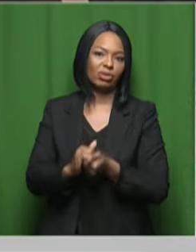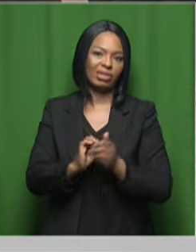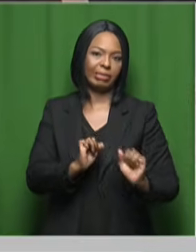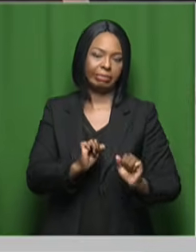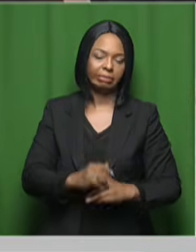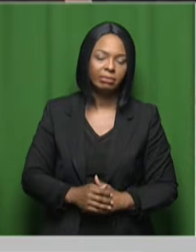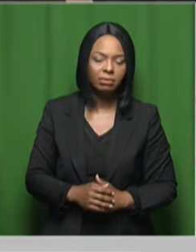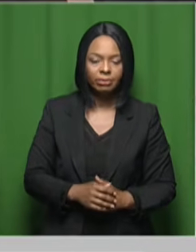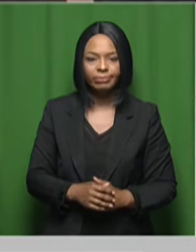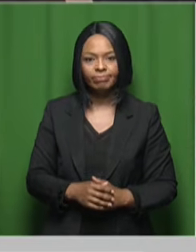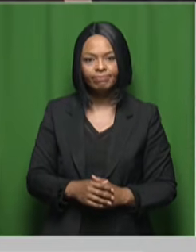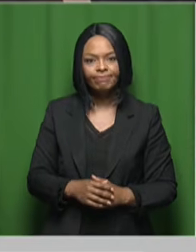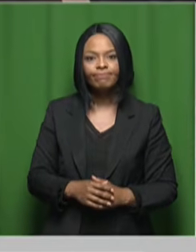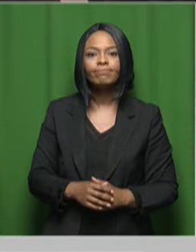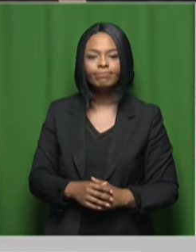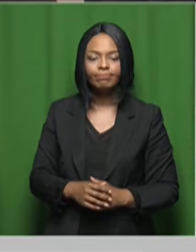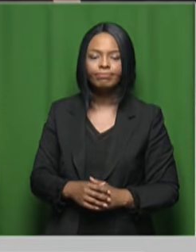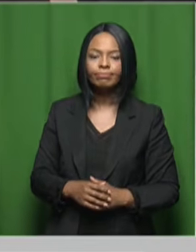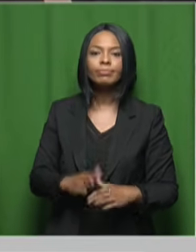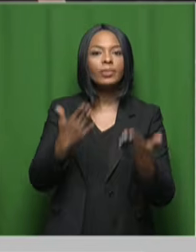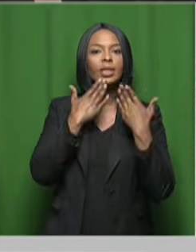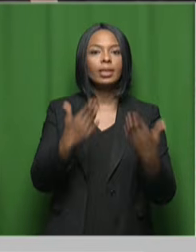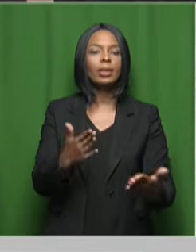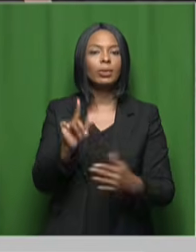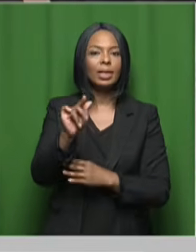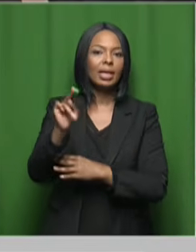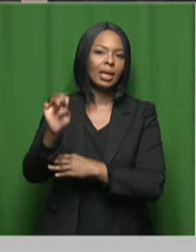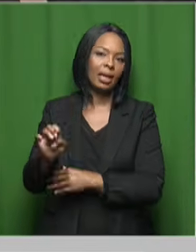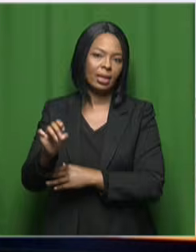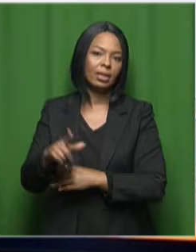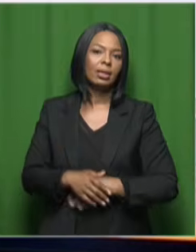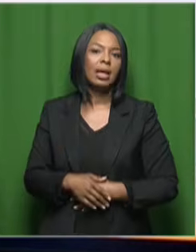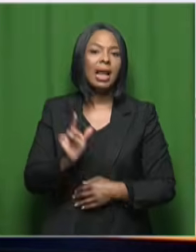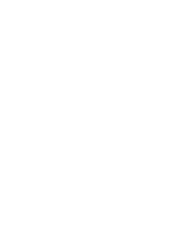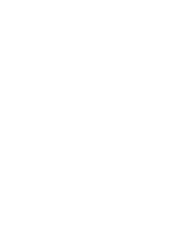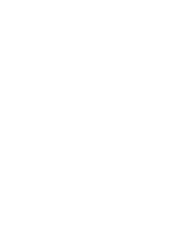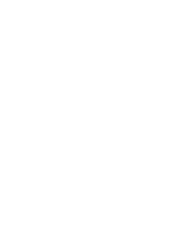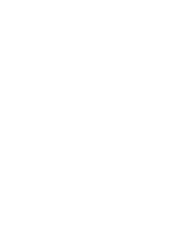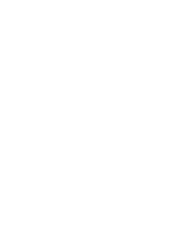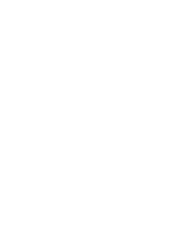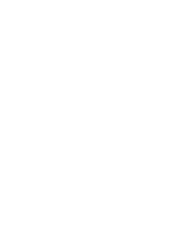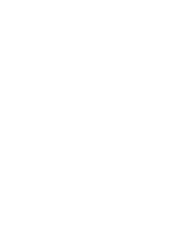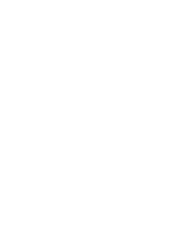Well, thanks, Leanne. And as she says, we'll check in with her again later.